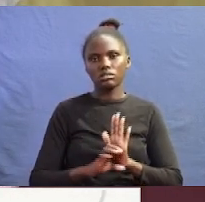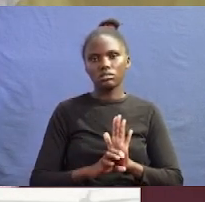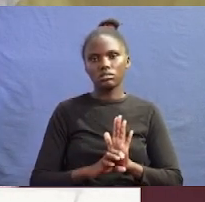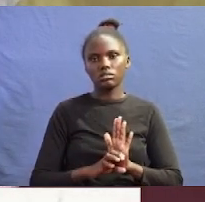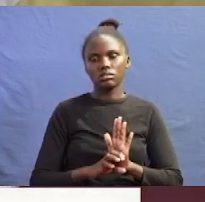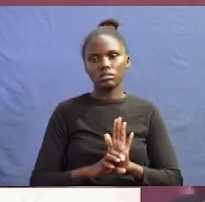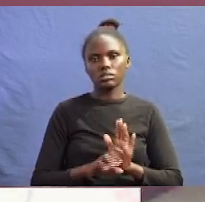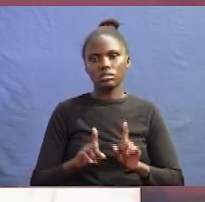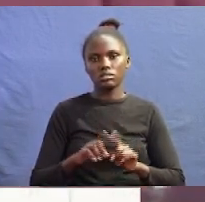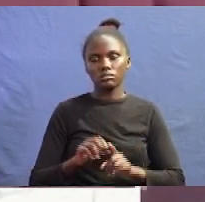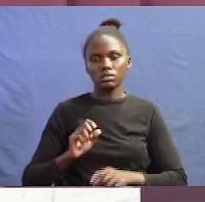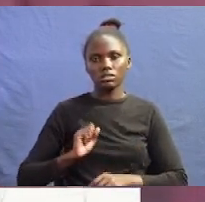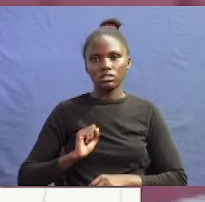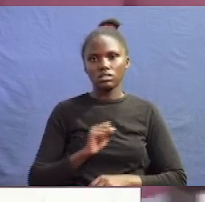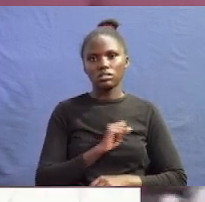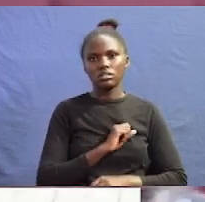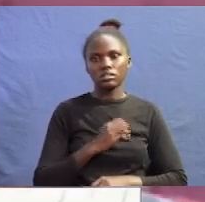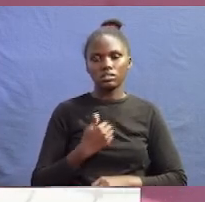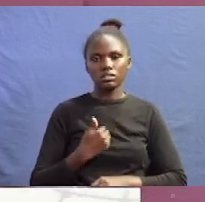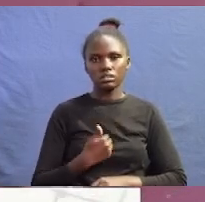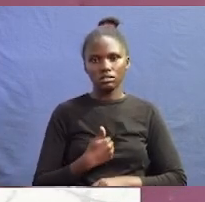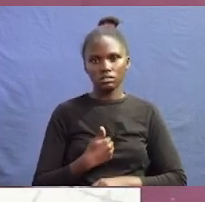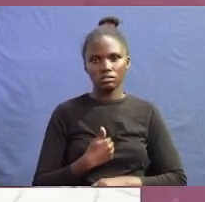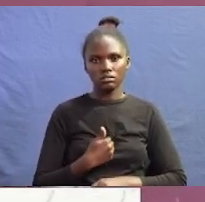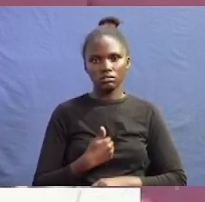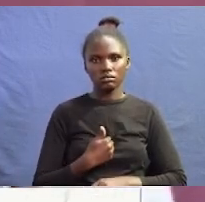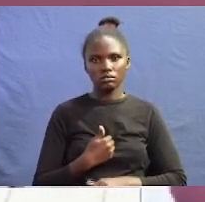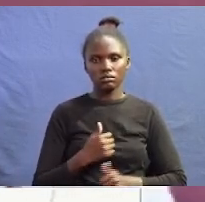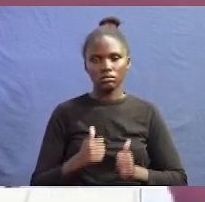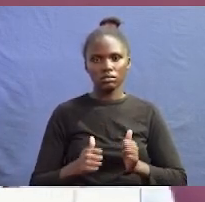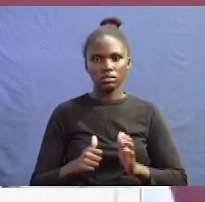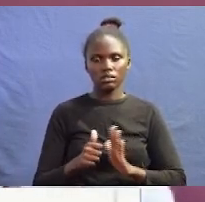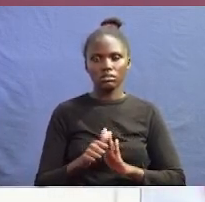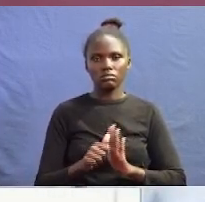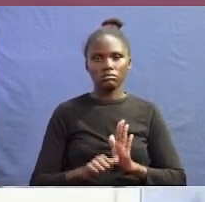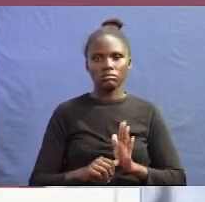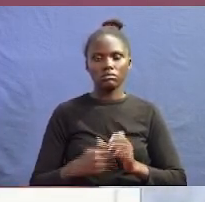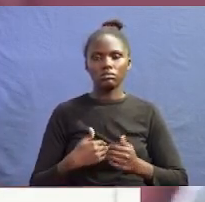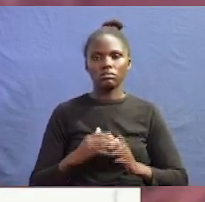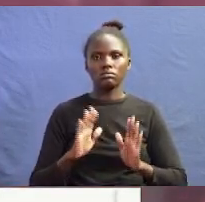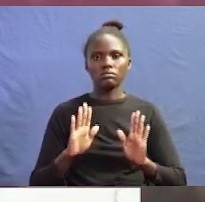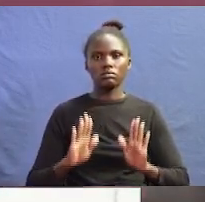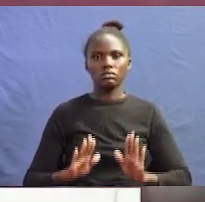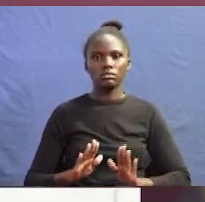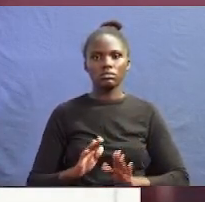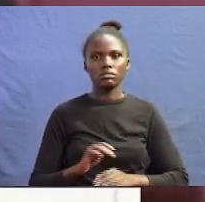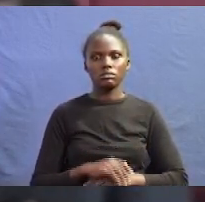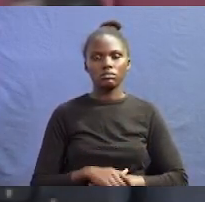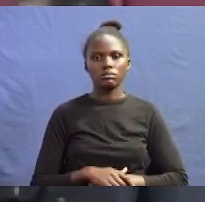from the Senate receives a verdict that could significantly shift the political landscape in the county.